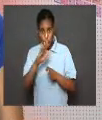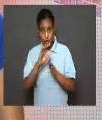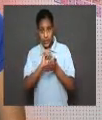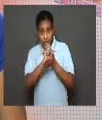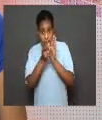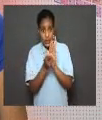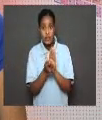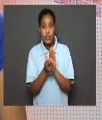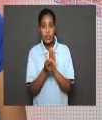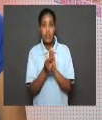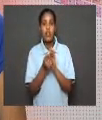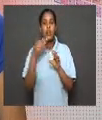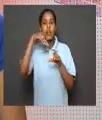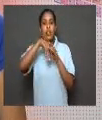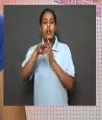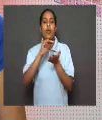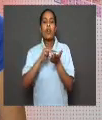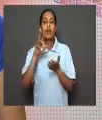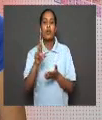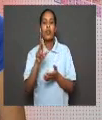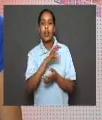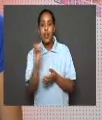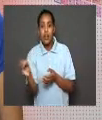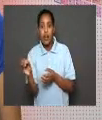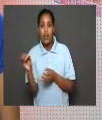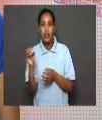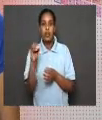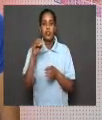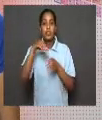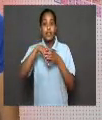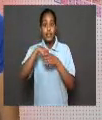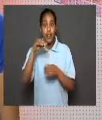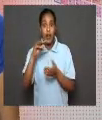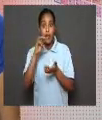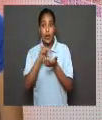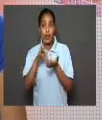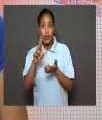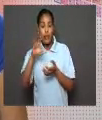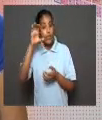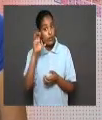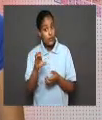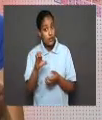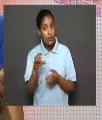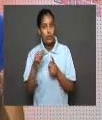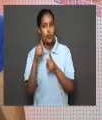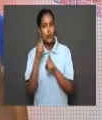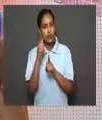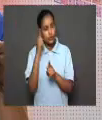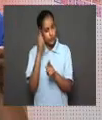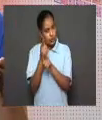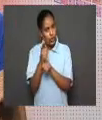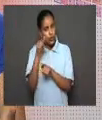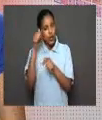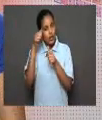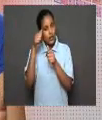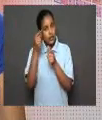your examples of intermolecular and intramolecular forces to make sure